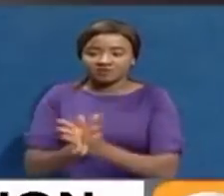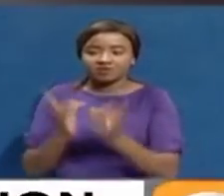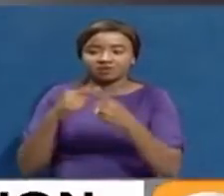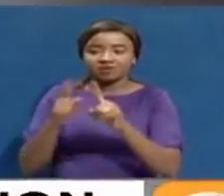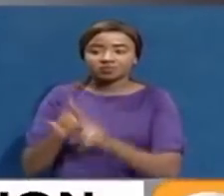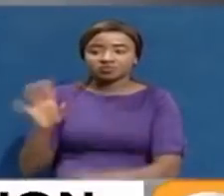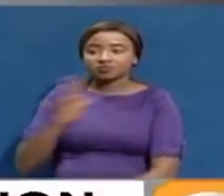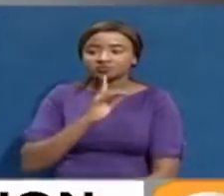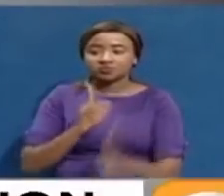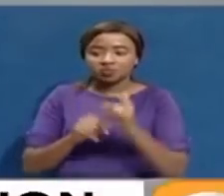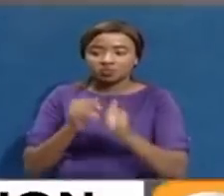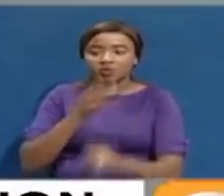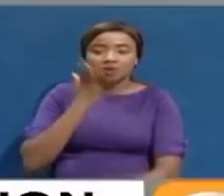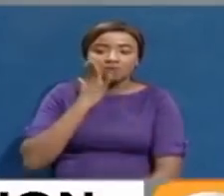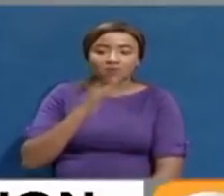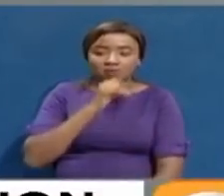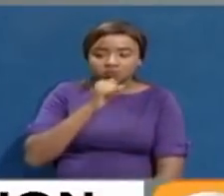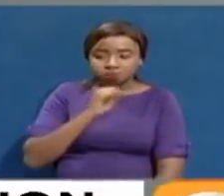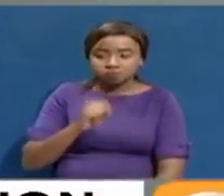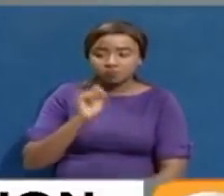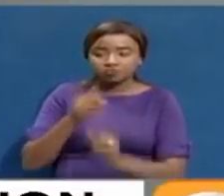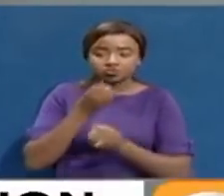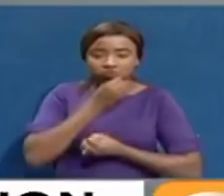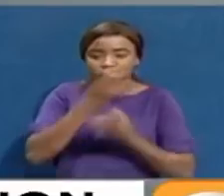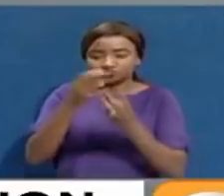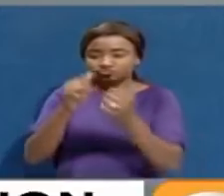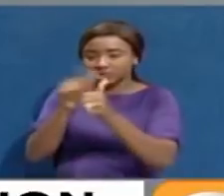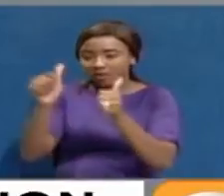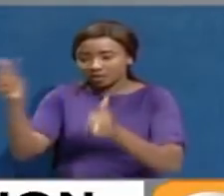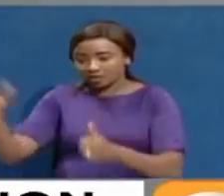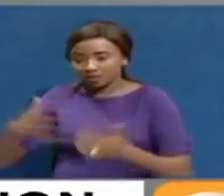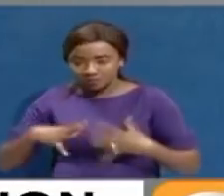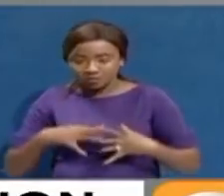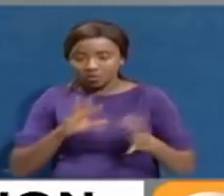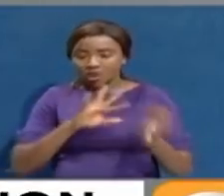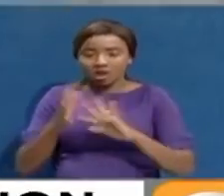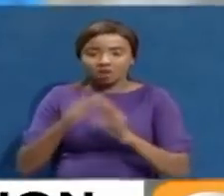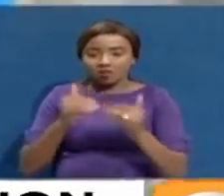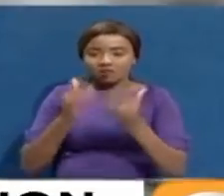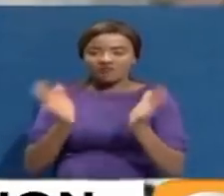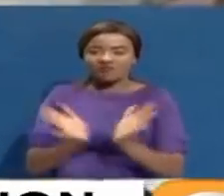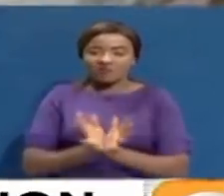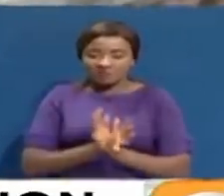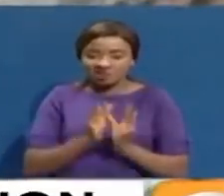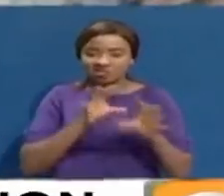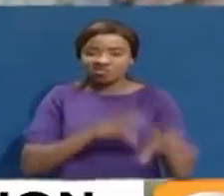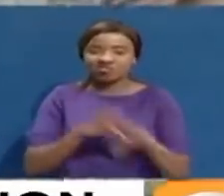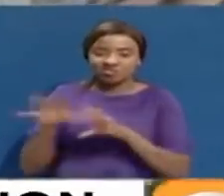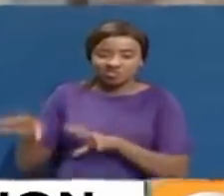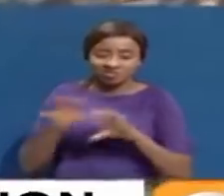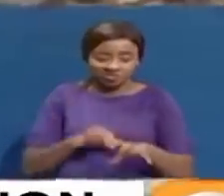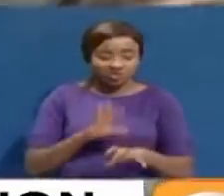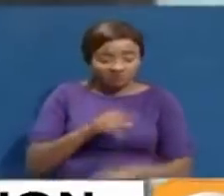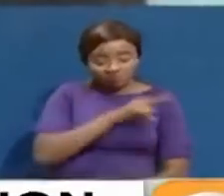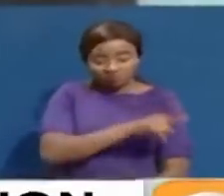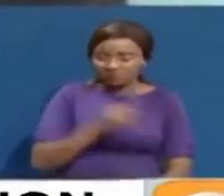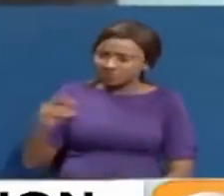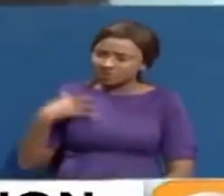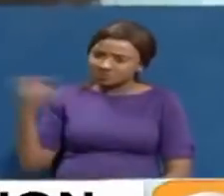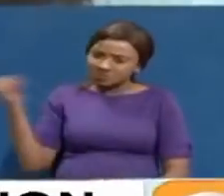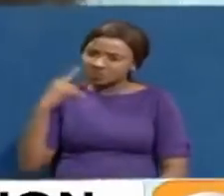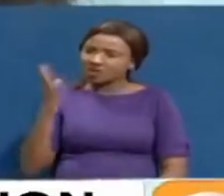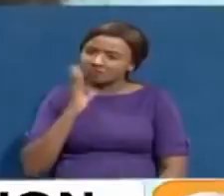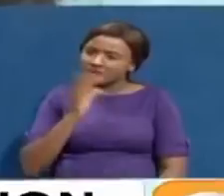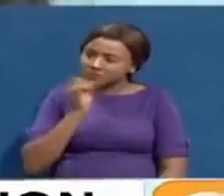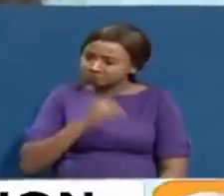the grandmother would tell other relatives and even villagers about Wangari's family's struggles. This in turn angered Wangari and